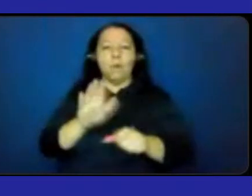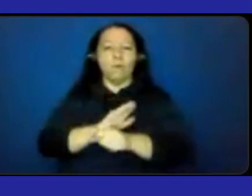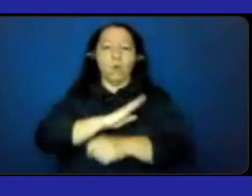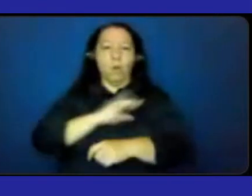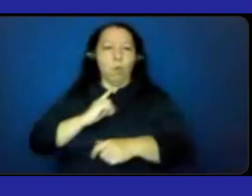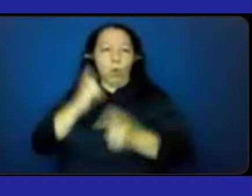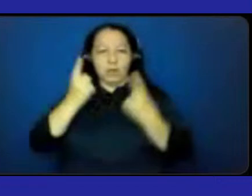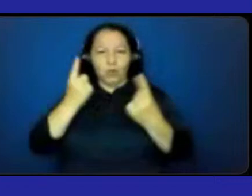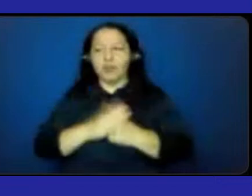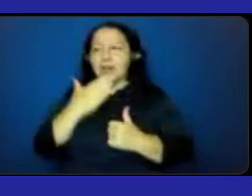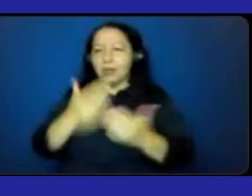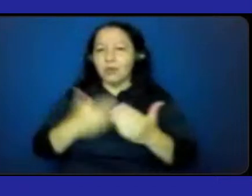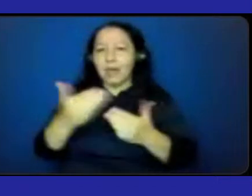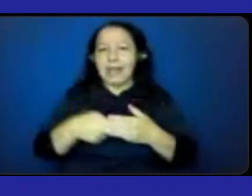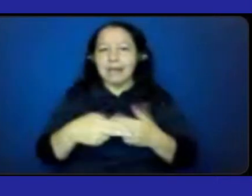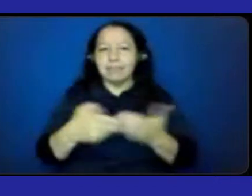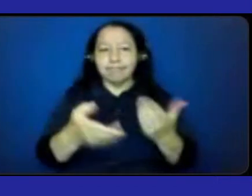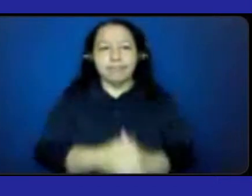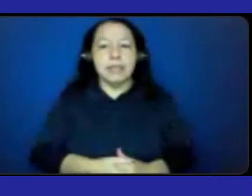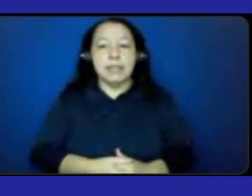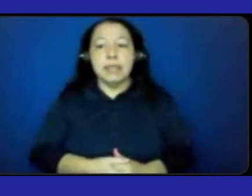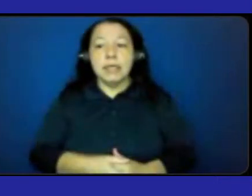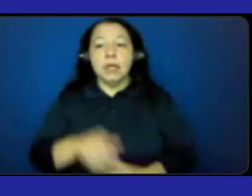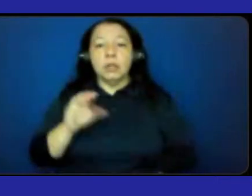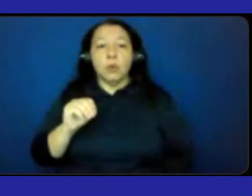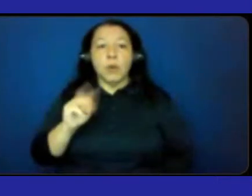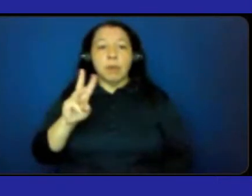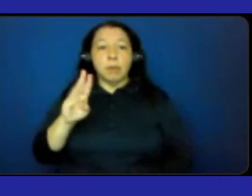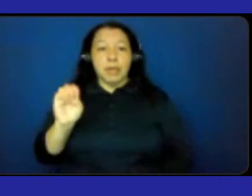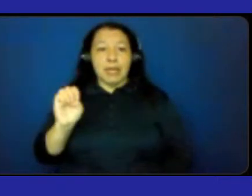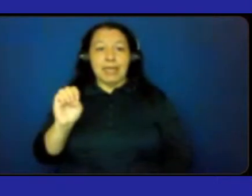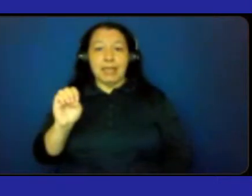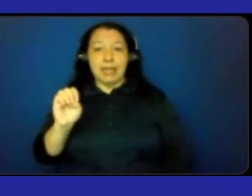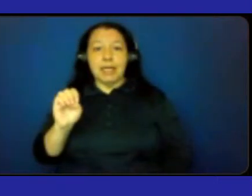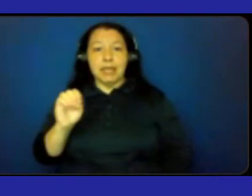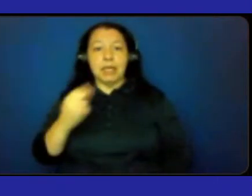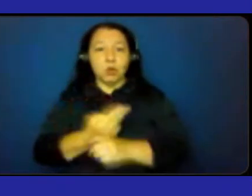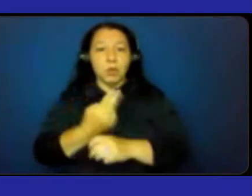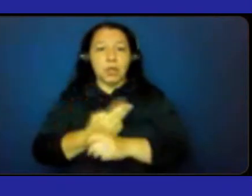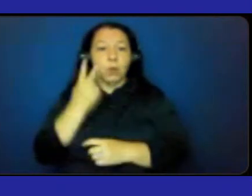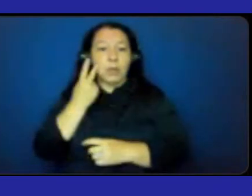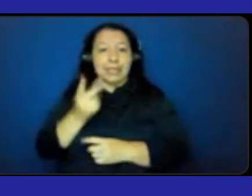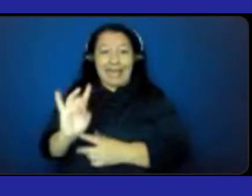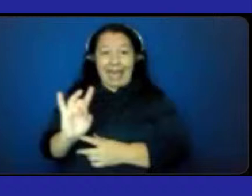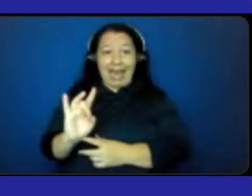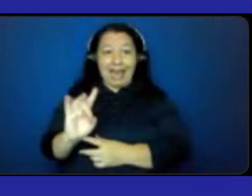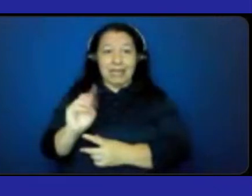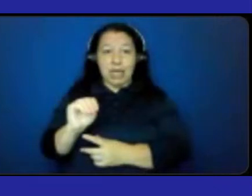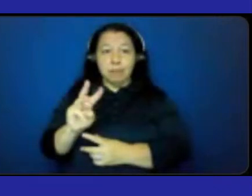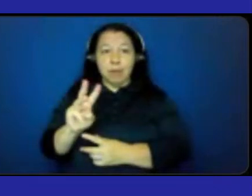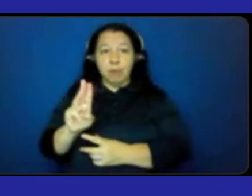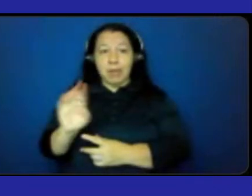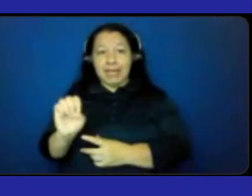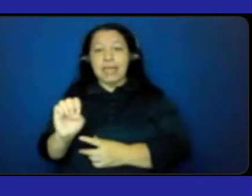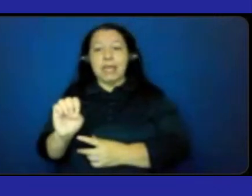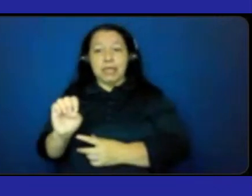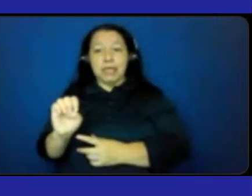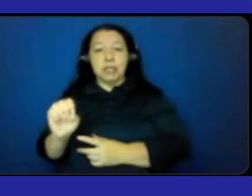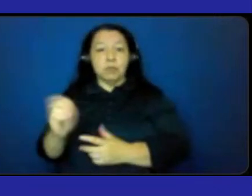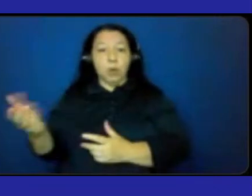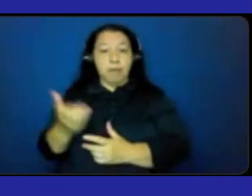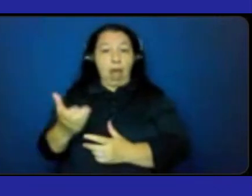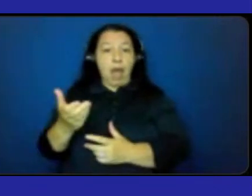slide. So MWBE utilization, we see that 8 MWBEs were invited and 2 responded.